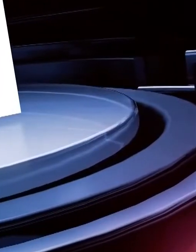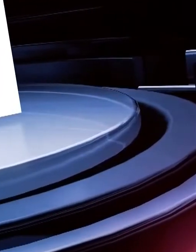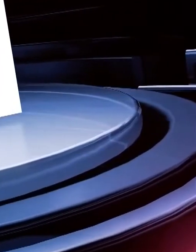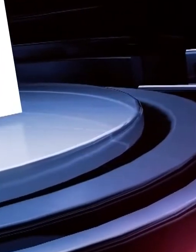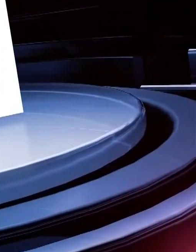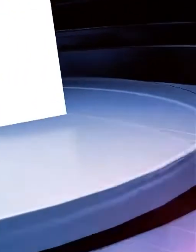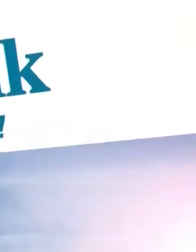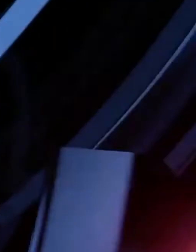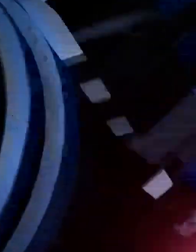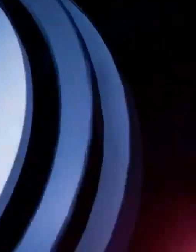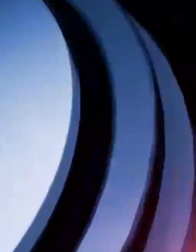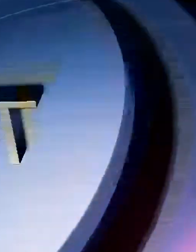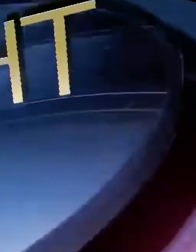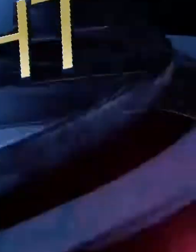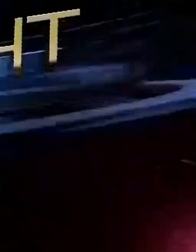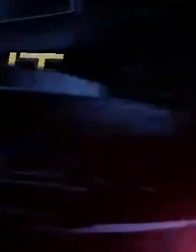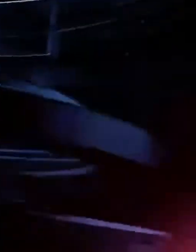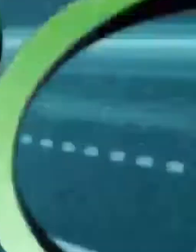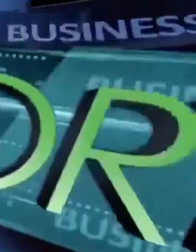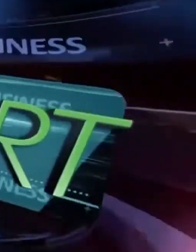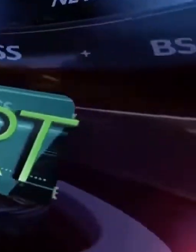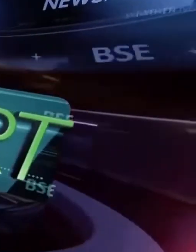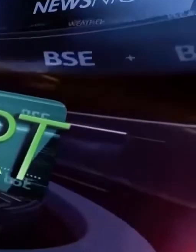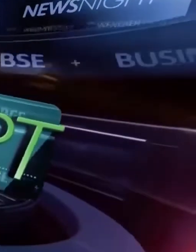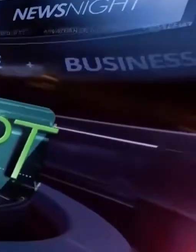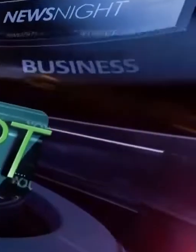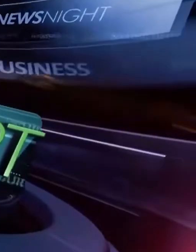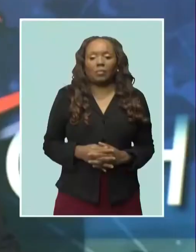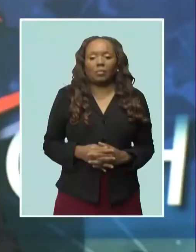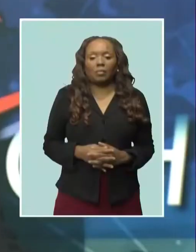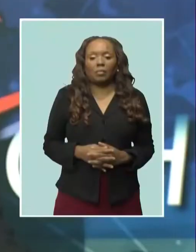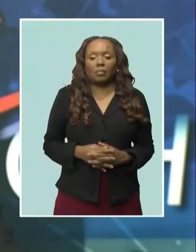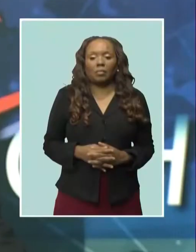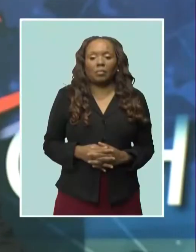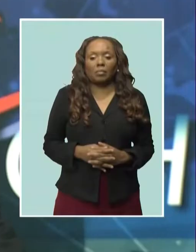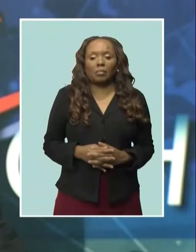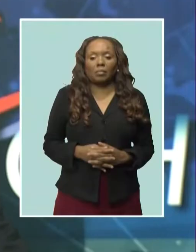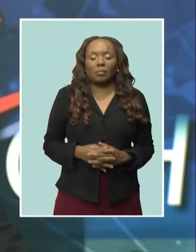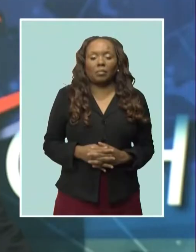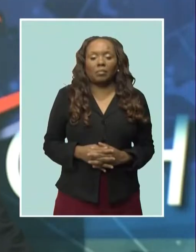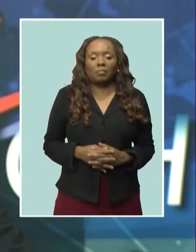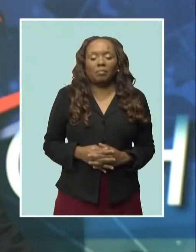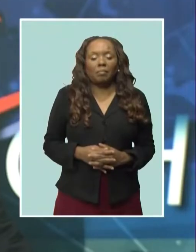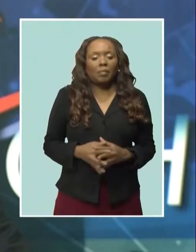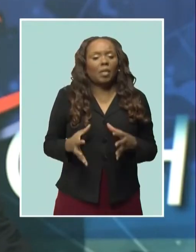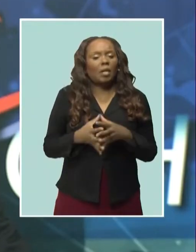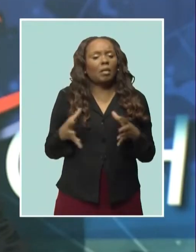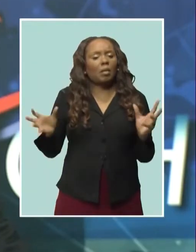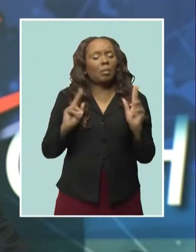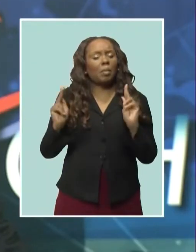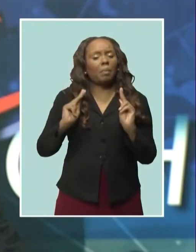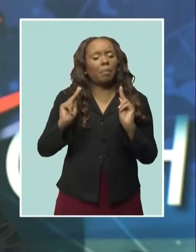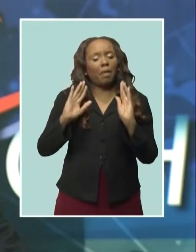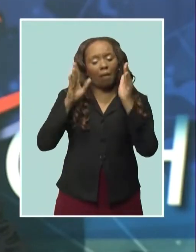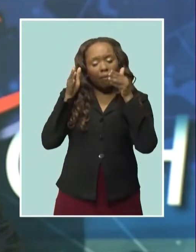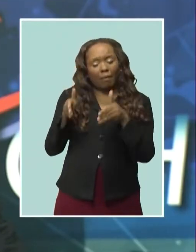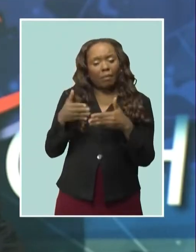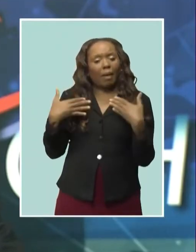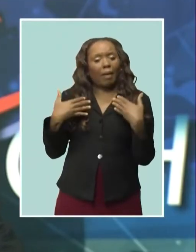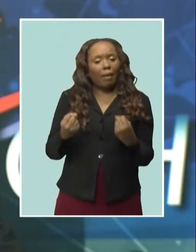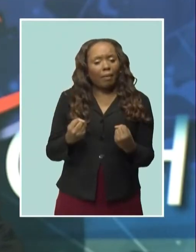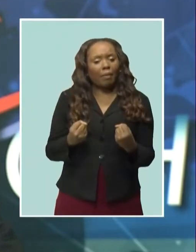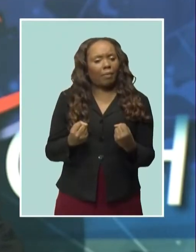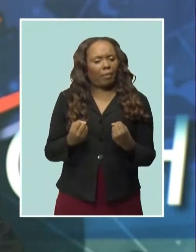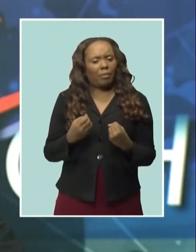We're the one for you. With much attention on health and wellness,